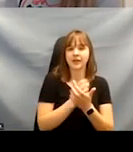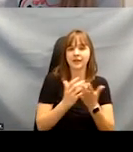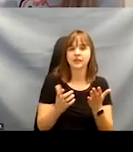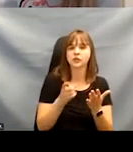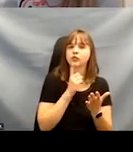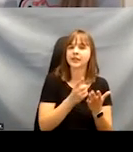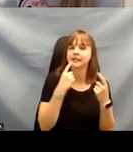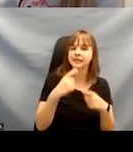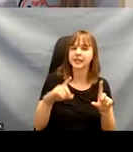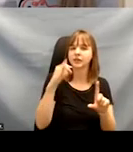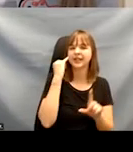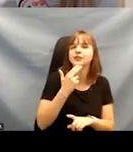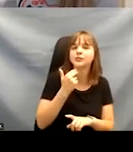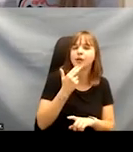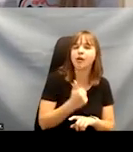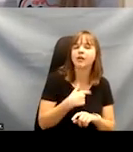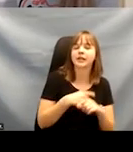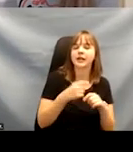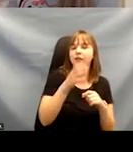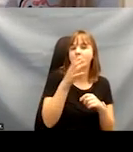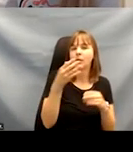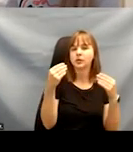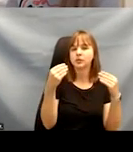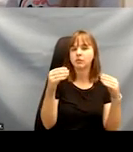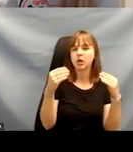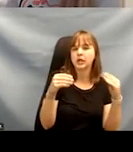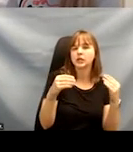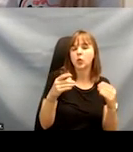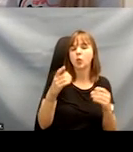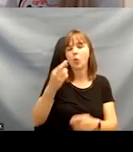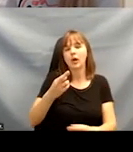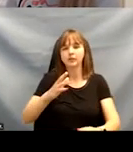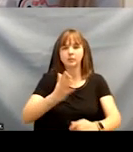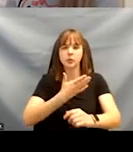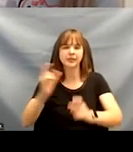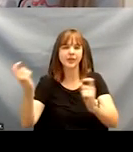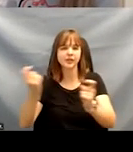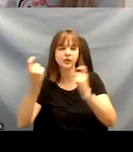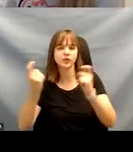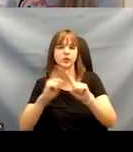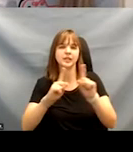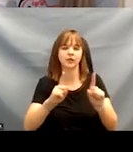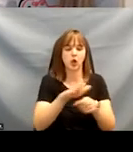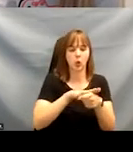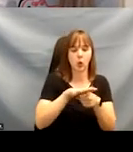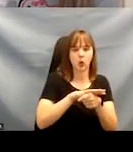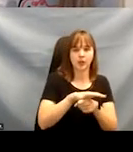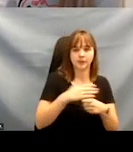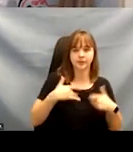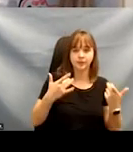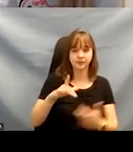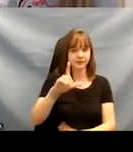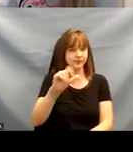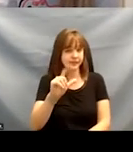farmers markets and the festivals and events in the local community. But LA, we're finding that a lot of people are